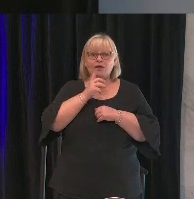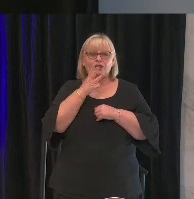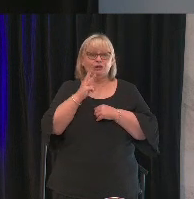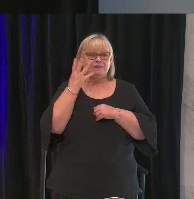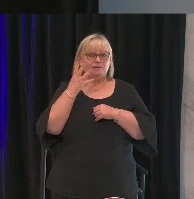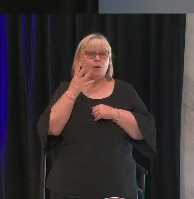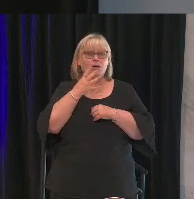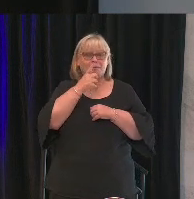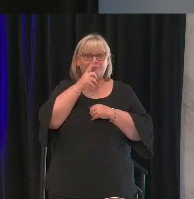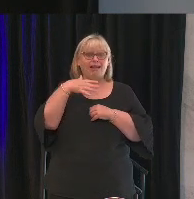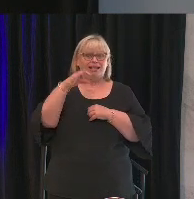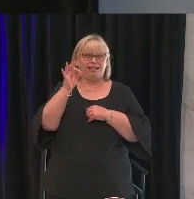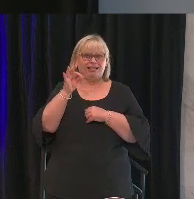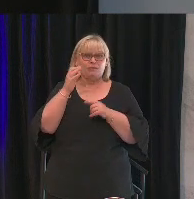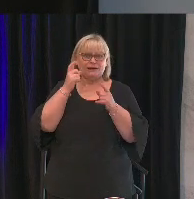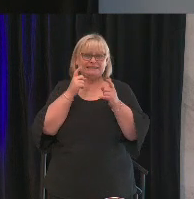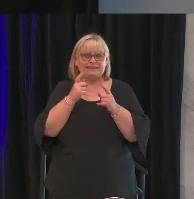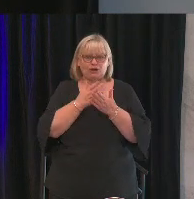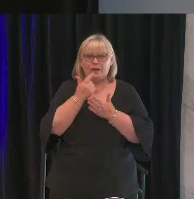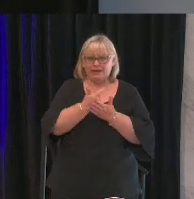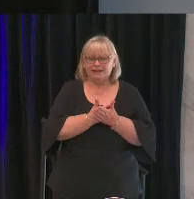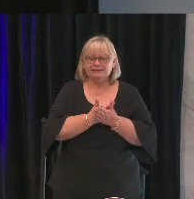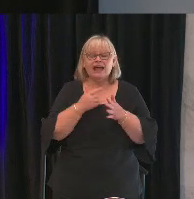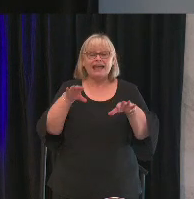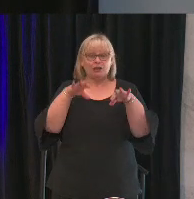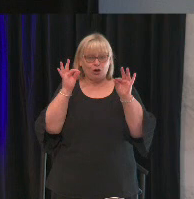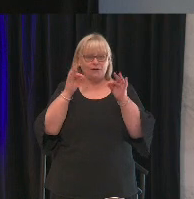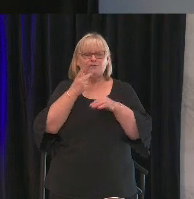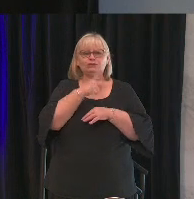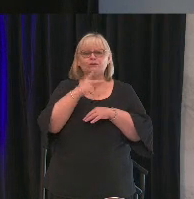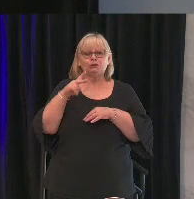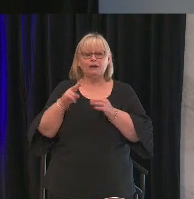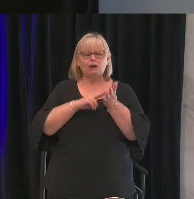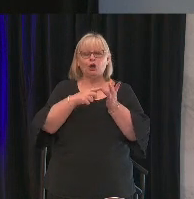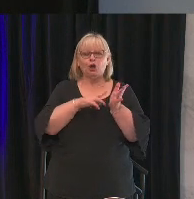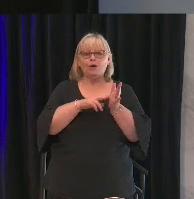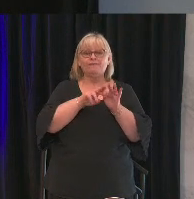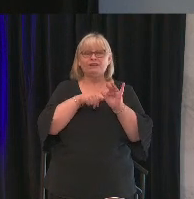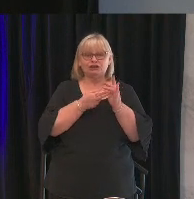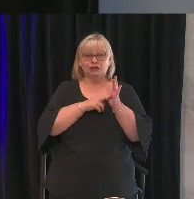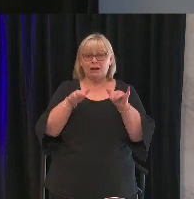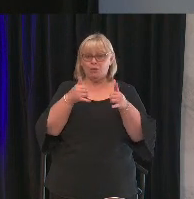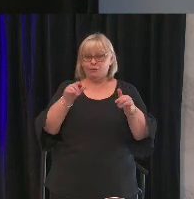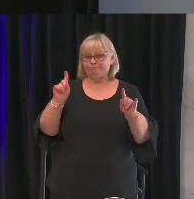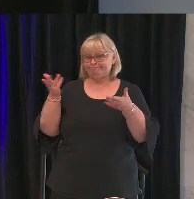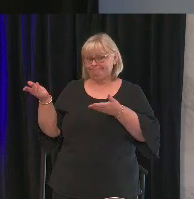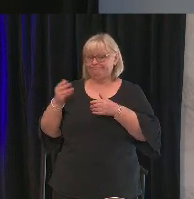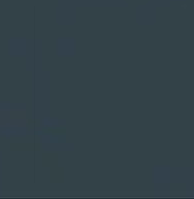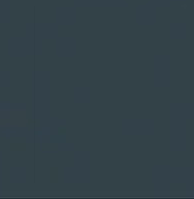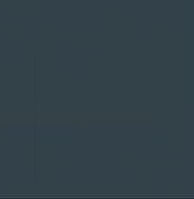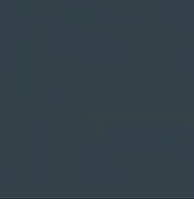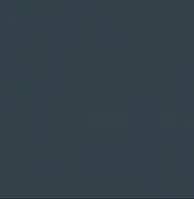134 entries were considered in this category, and the nominees for the 2020 Non-Fiction Award are as follows.